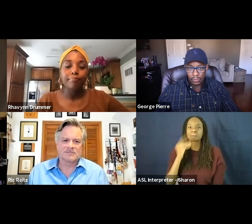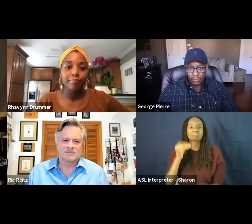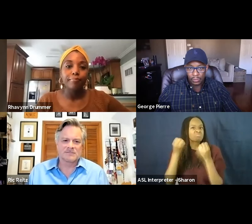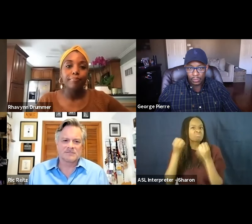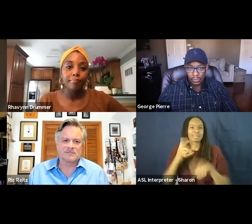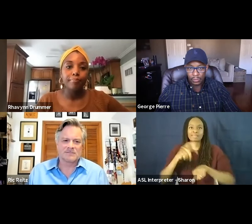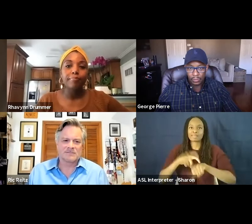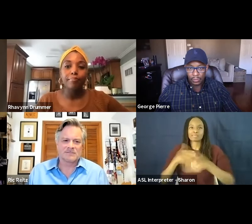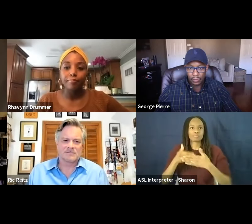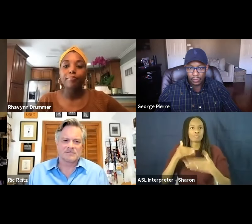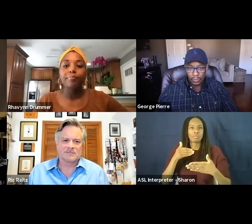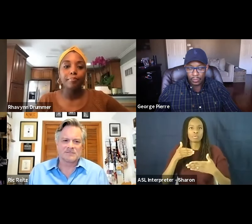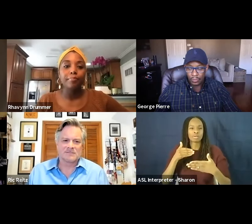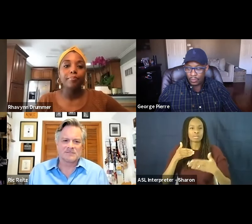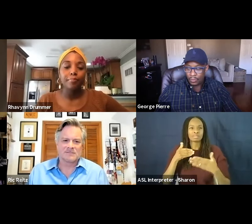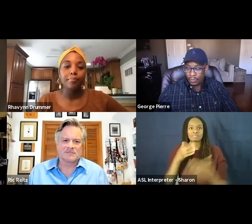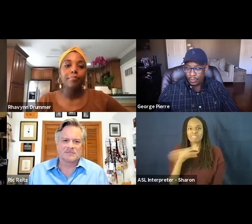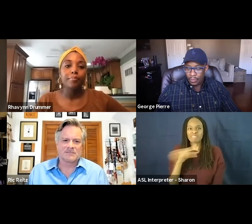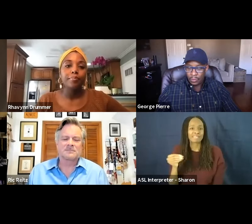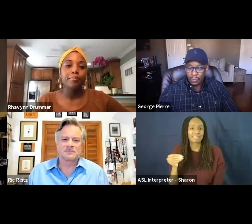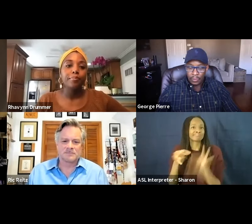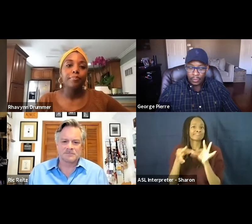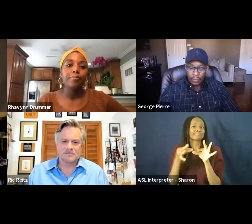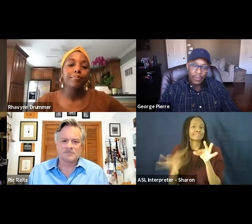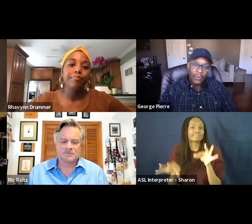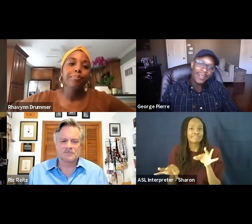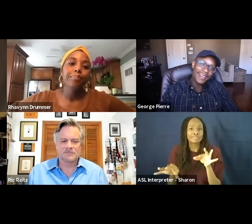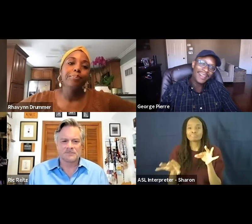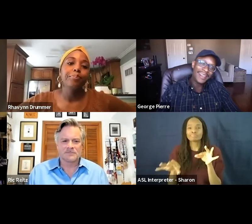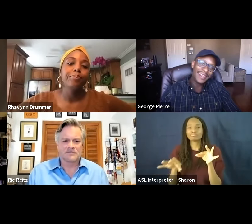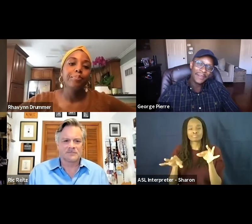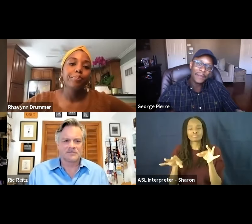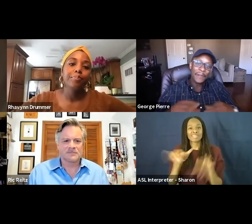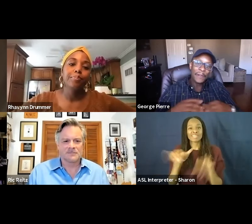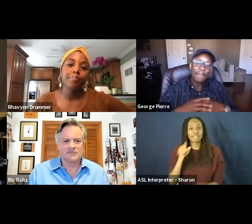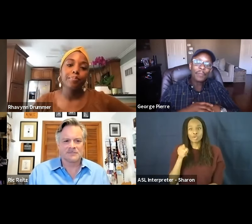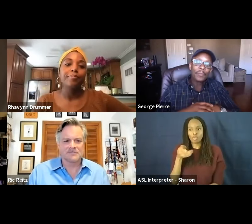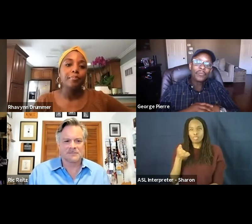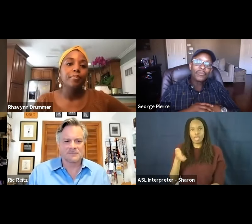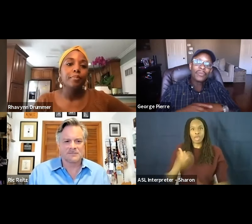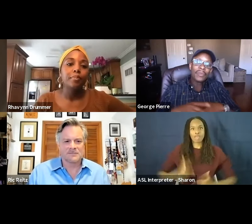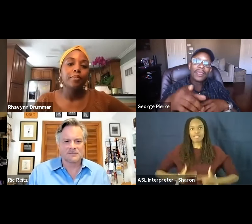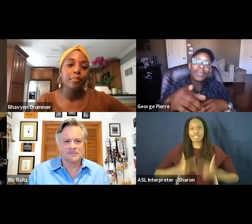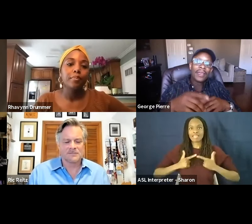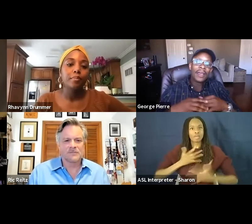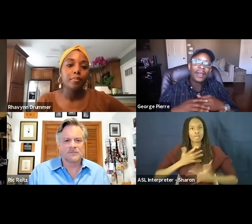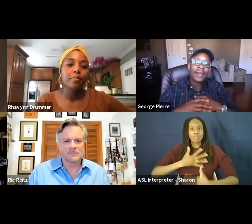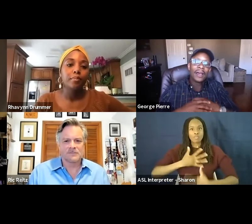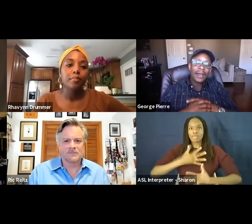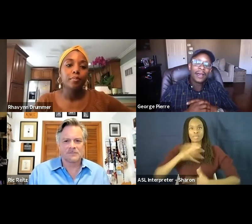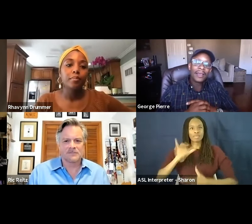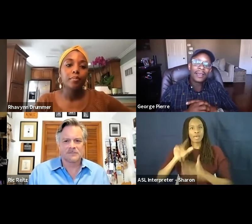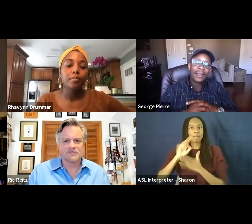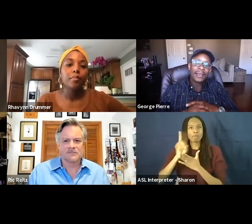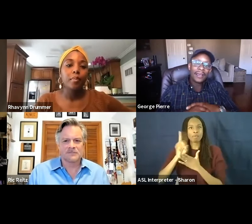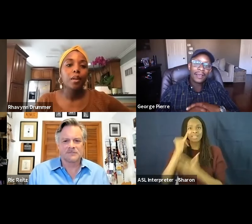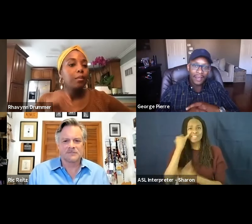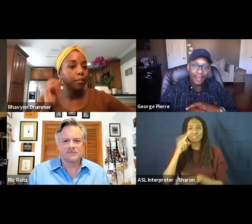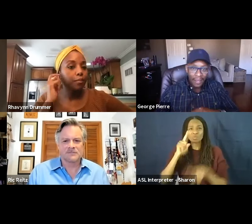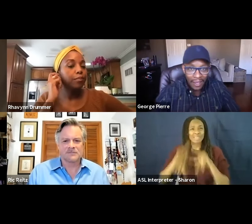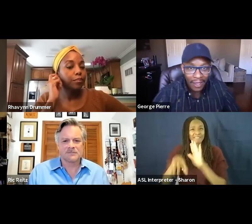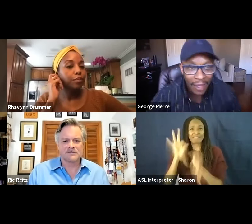as incarnately real and simple. And it's like you're there and living and breathing in that moment. And if you can't find